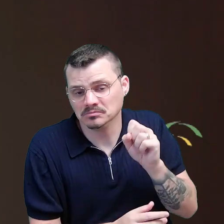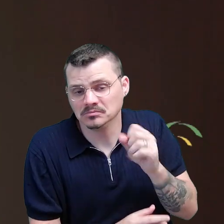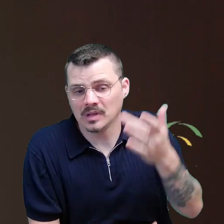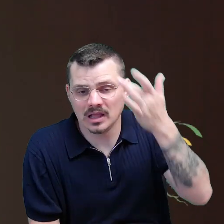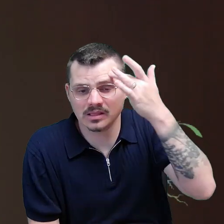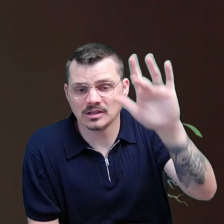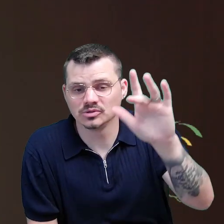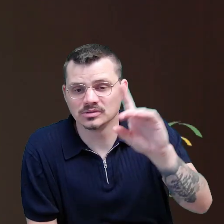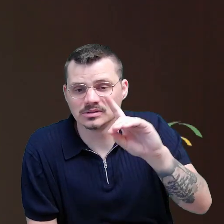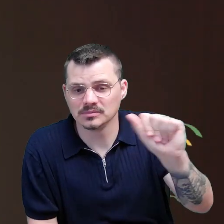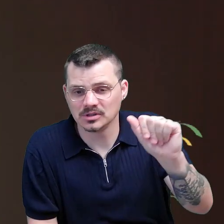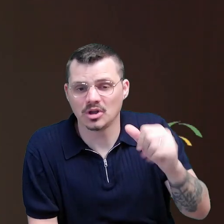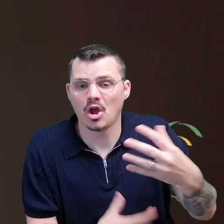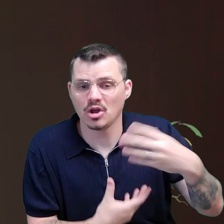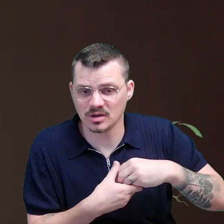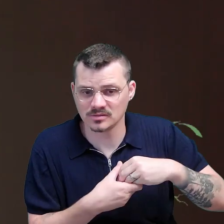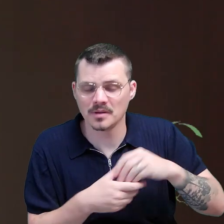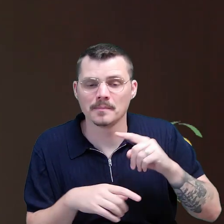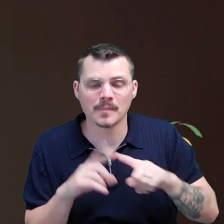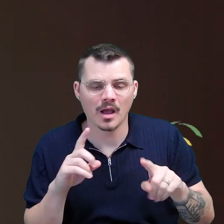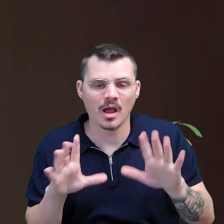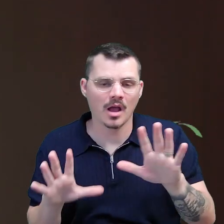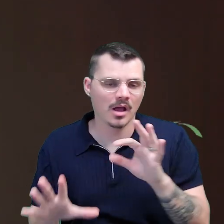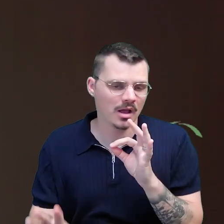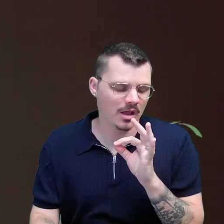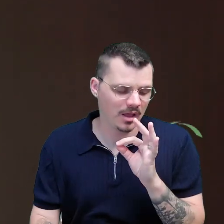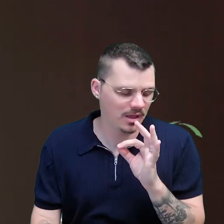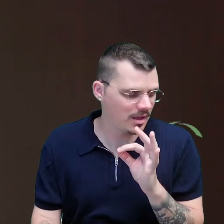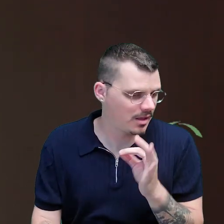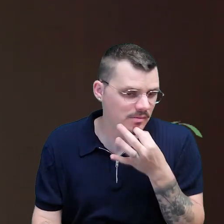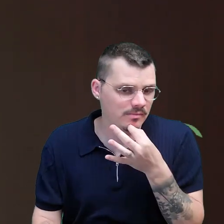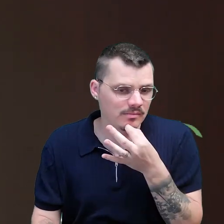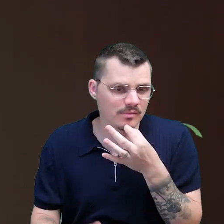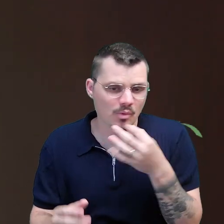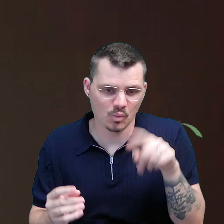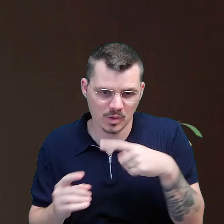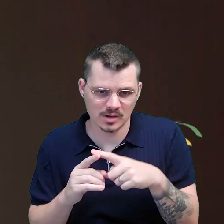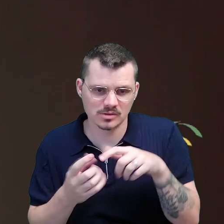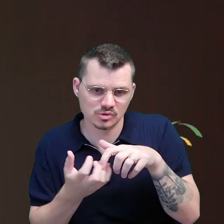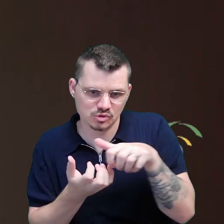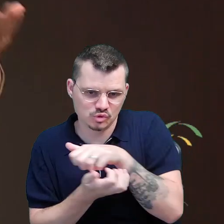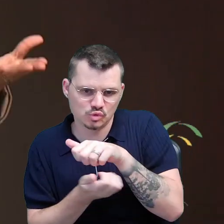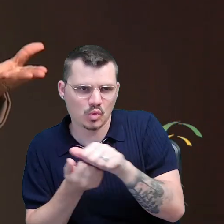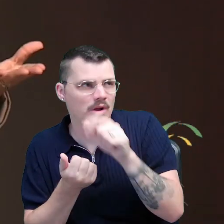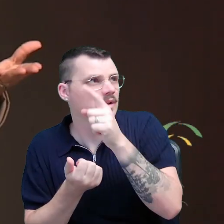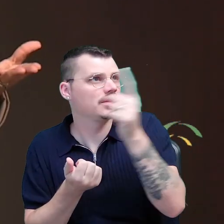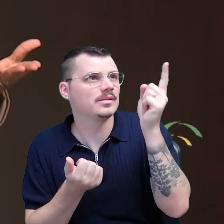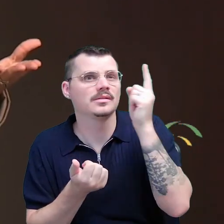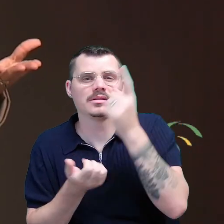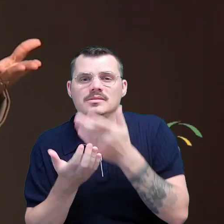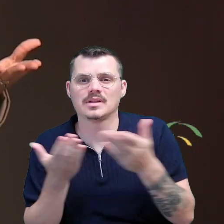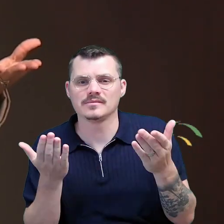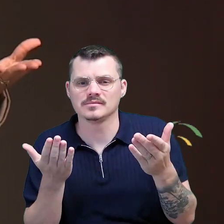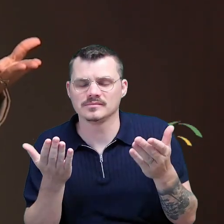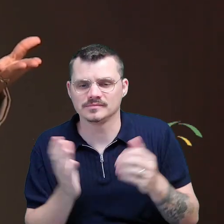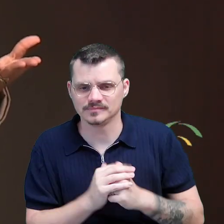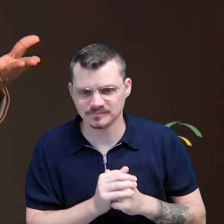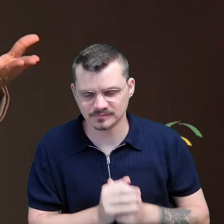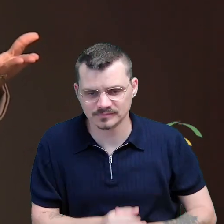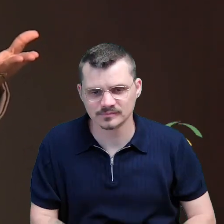intellectual disability and autism, but he was a wizard when it came to destroying all that stuff.